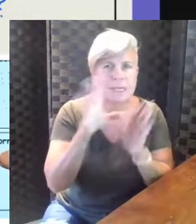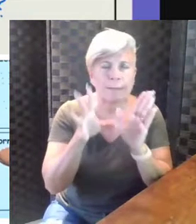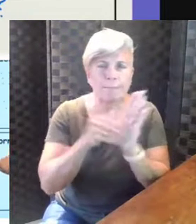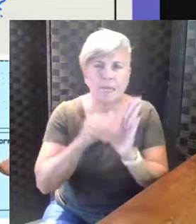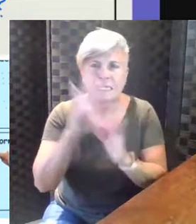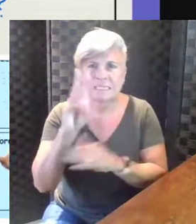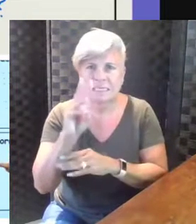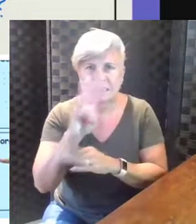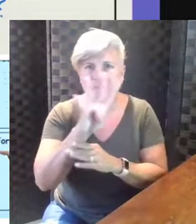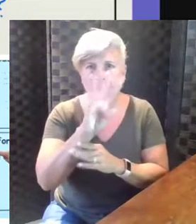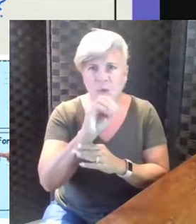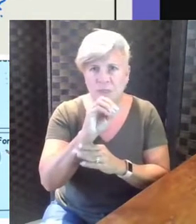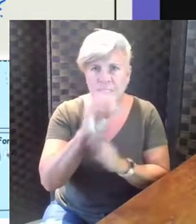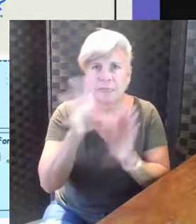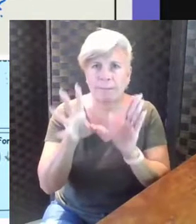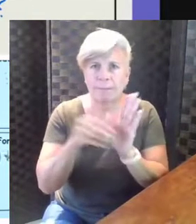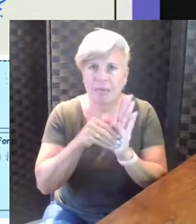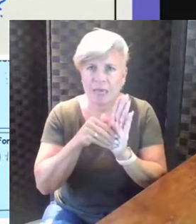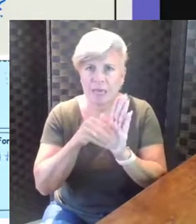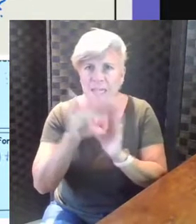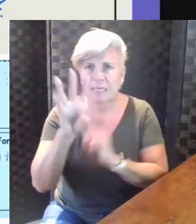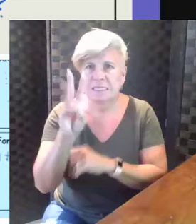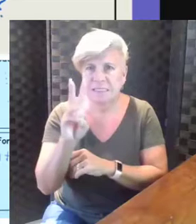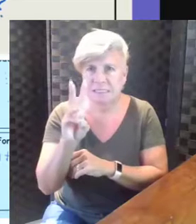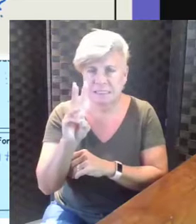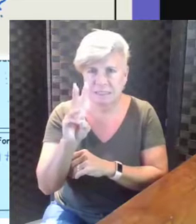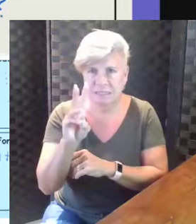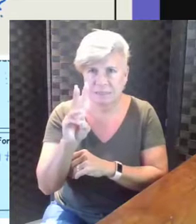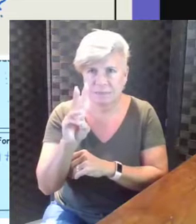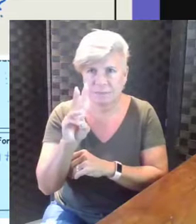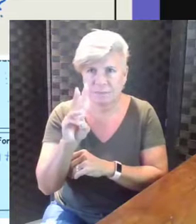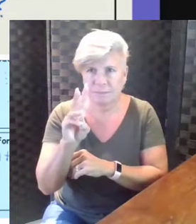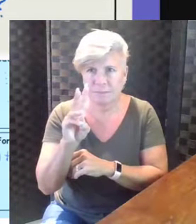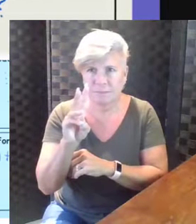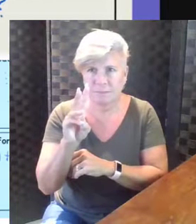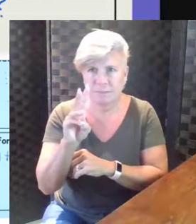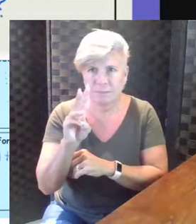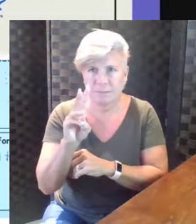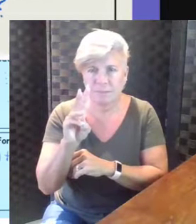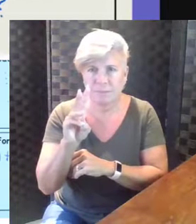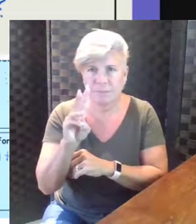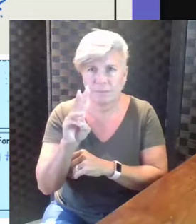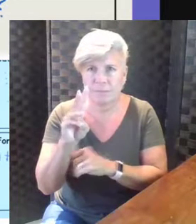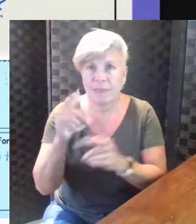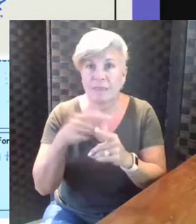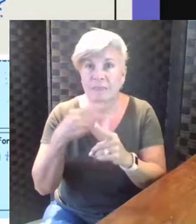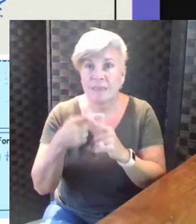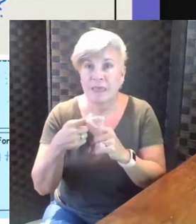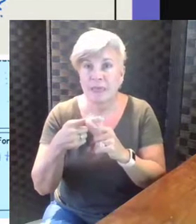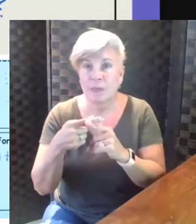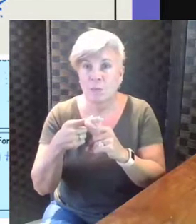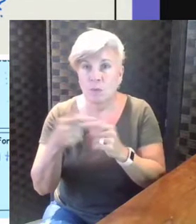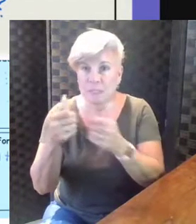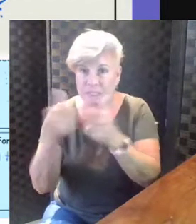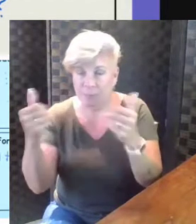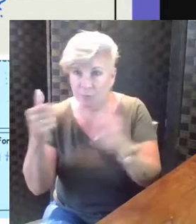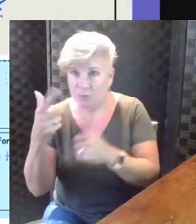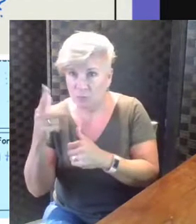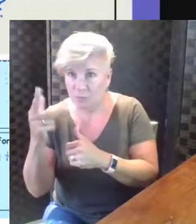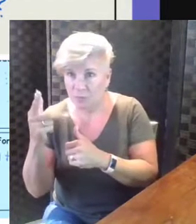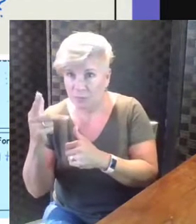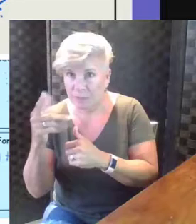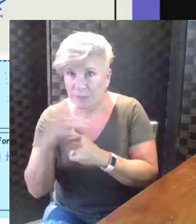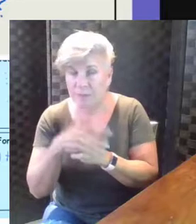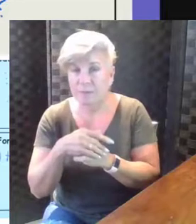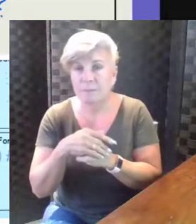going to write that out, 40 plus 6. Then we're going to decompose 23. We're going to